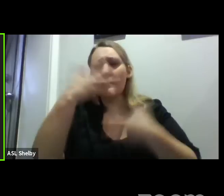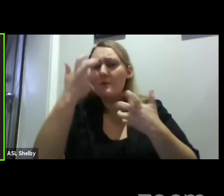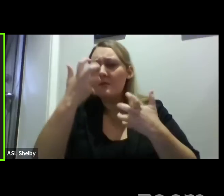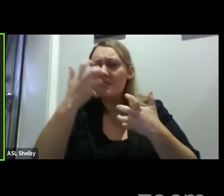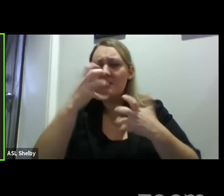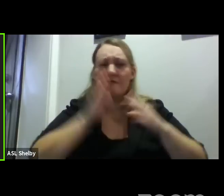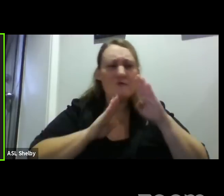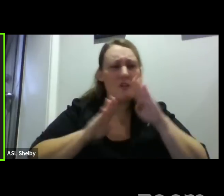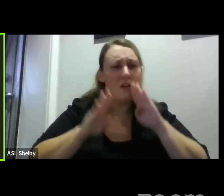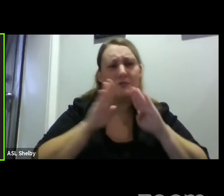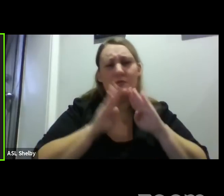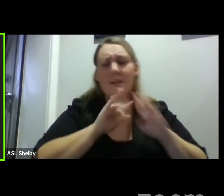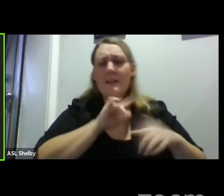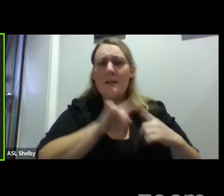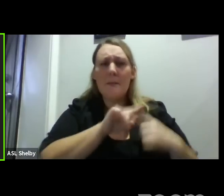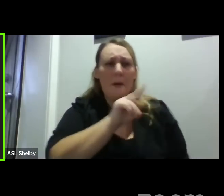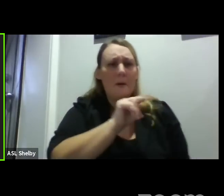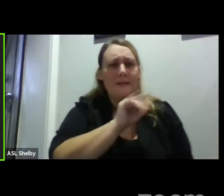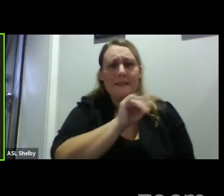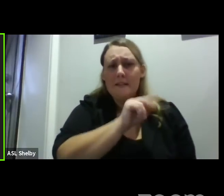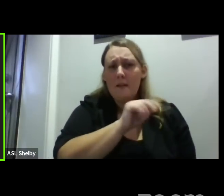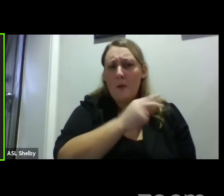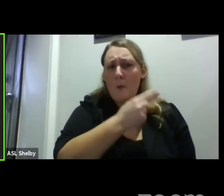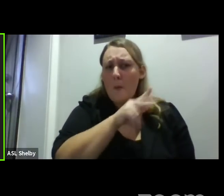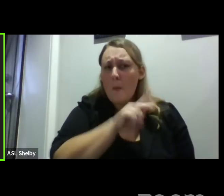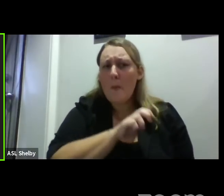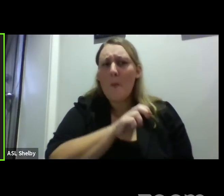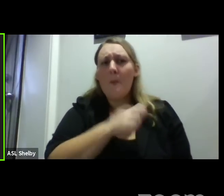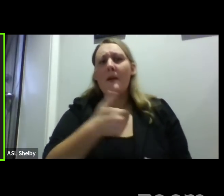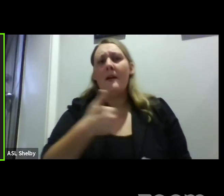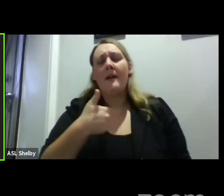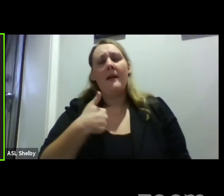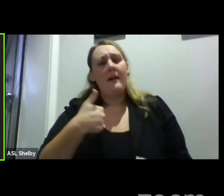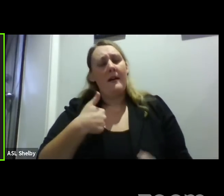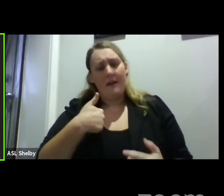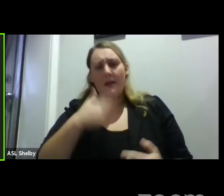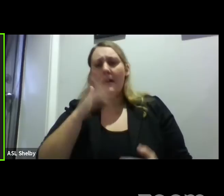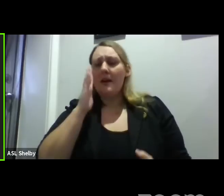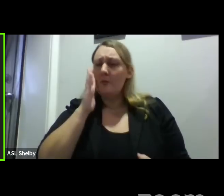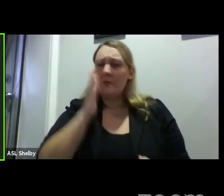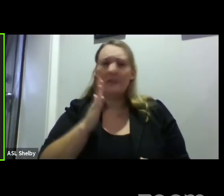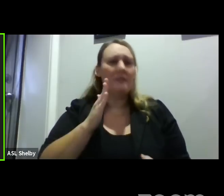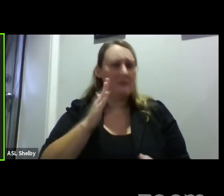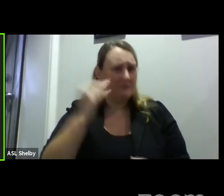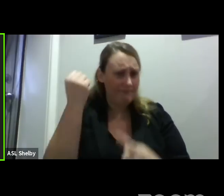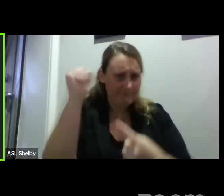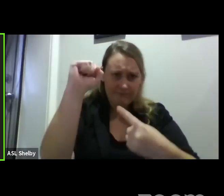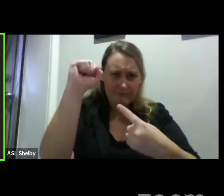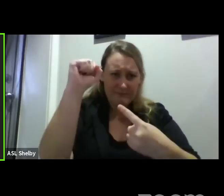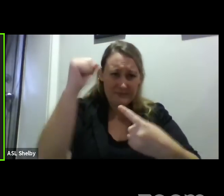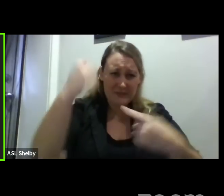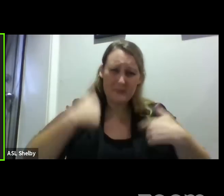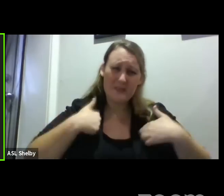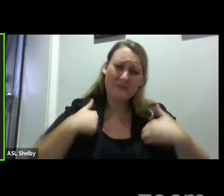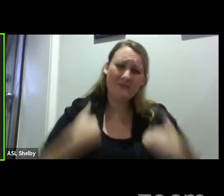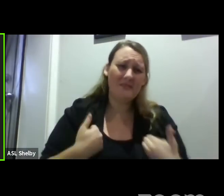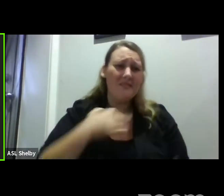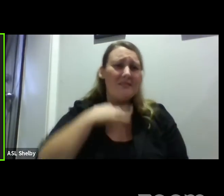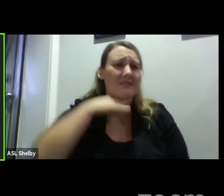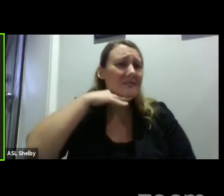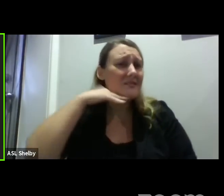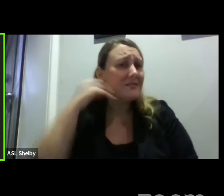I'm tired and we'll be on the streets today at